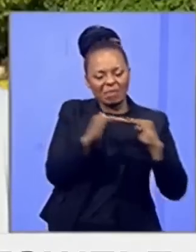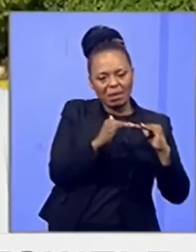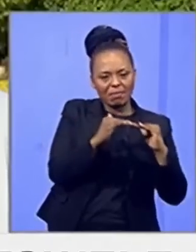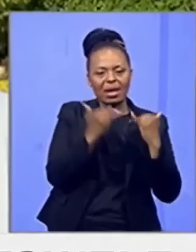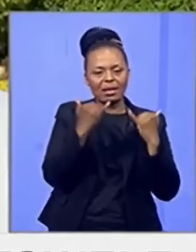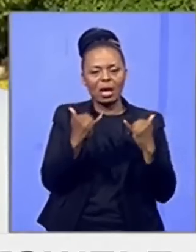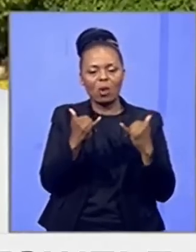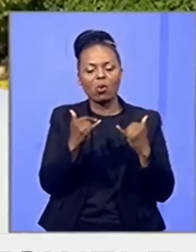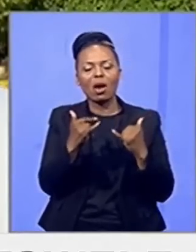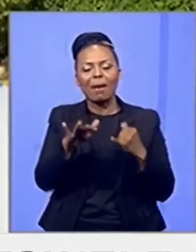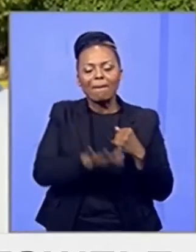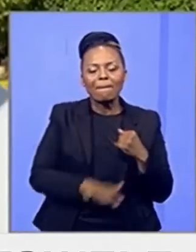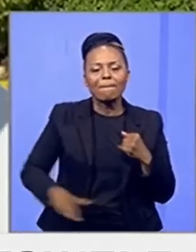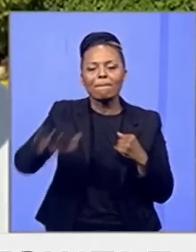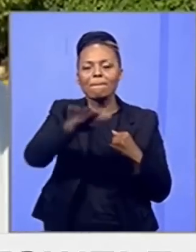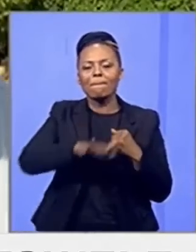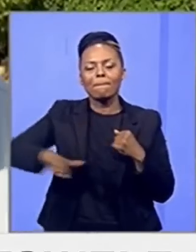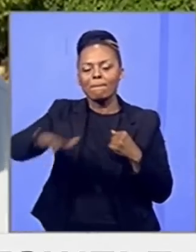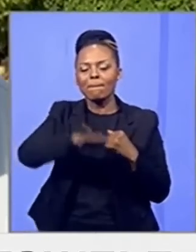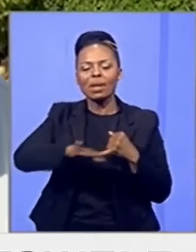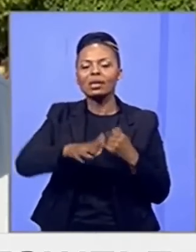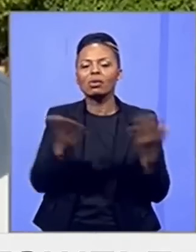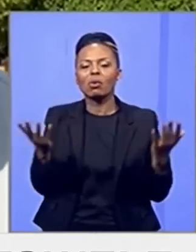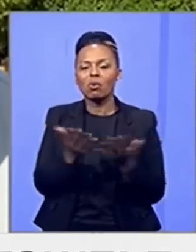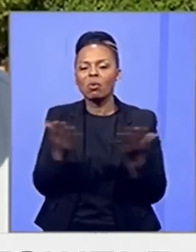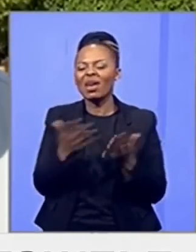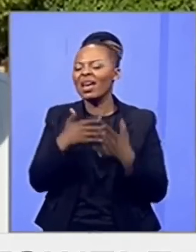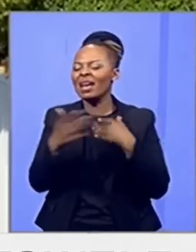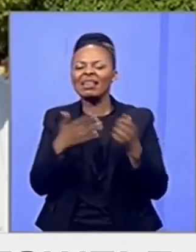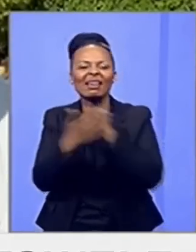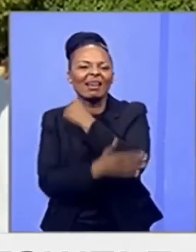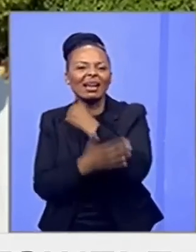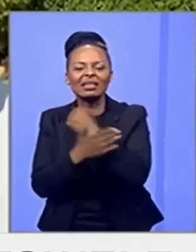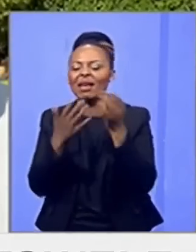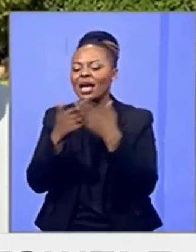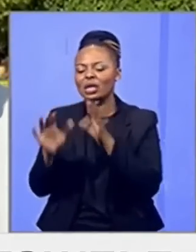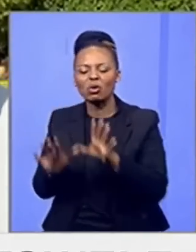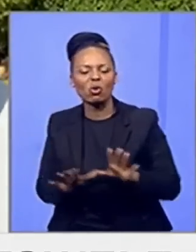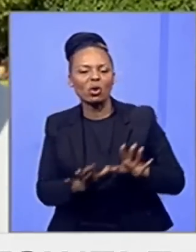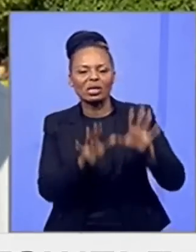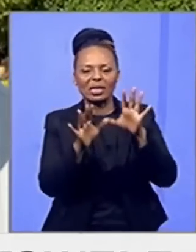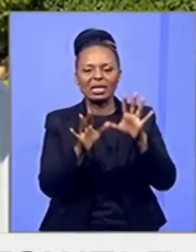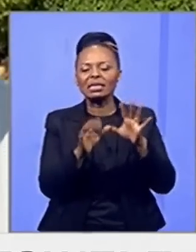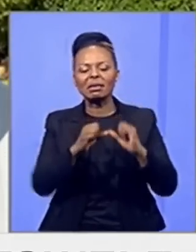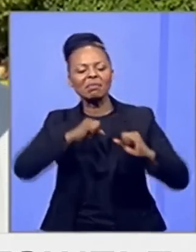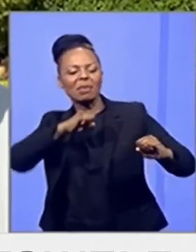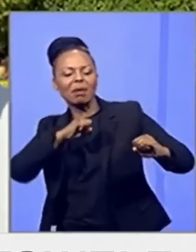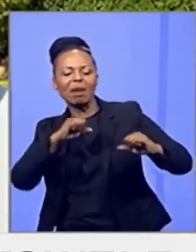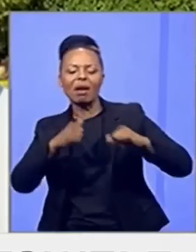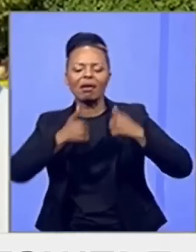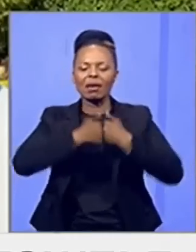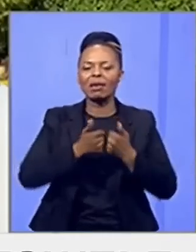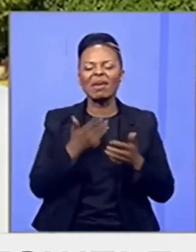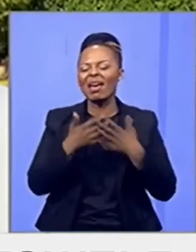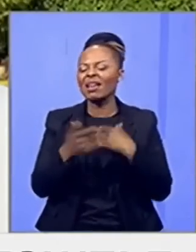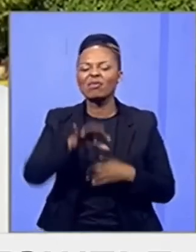event to any country in the continent, any province in South